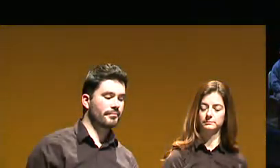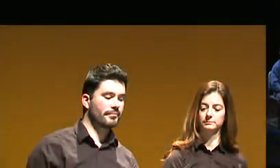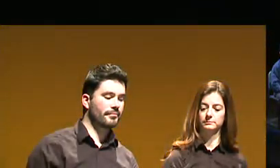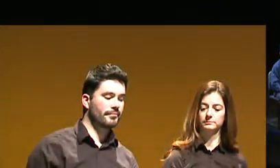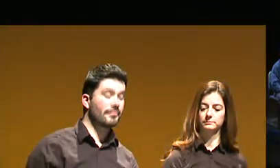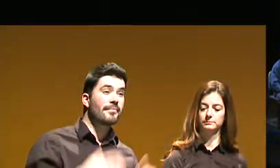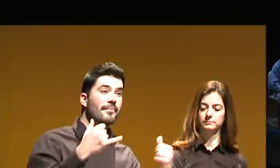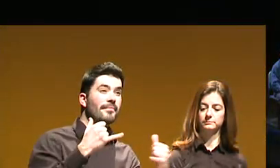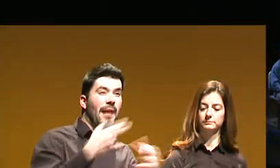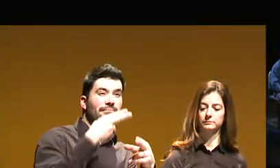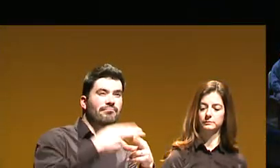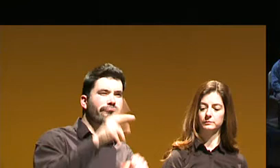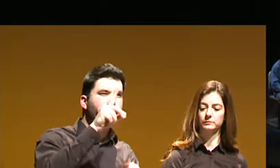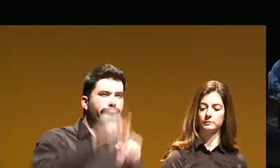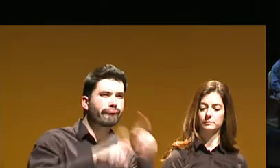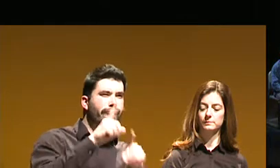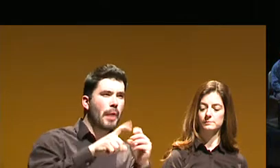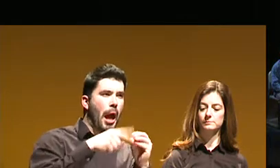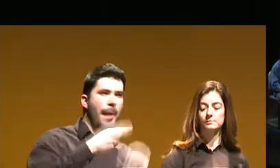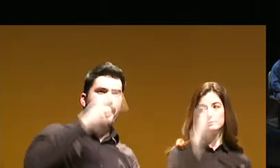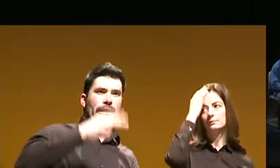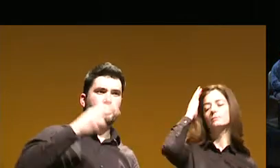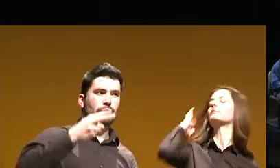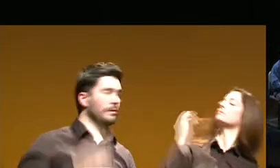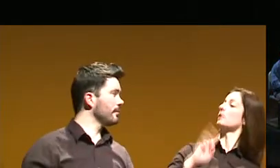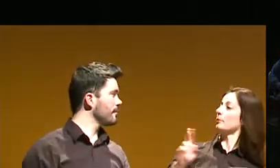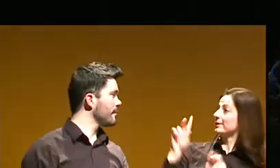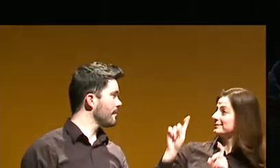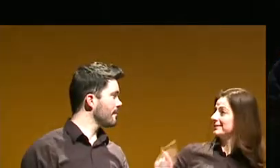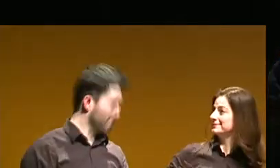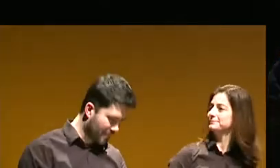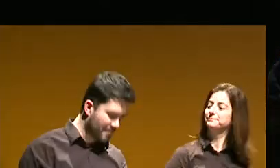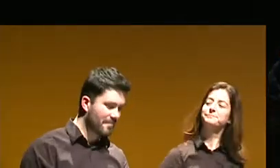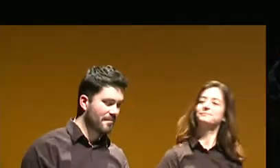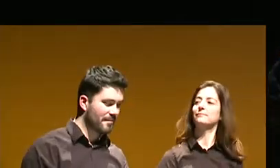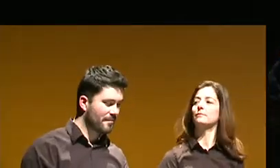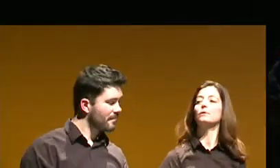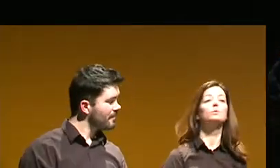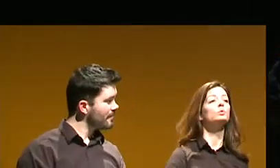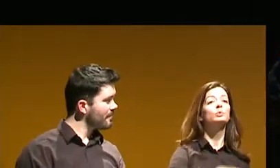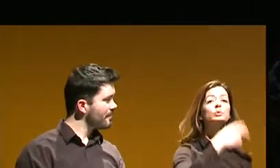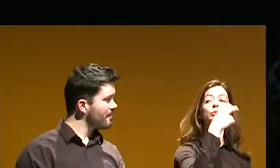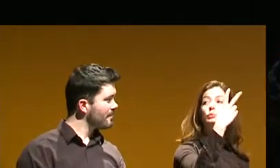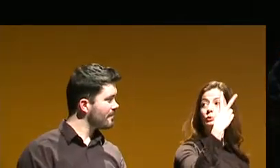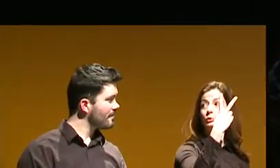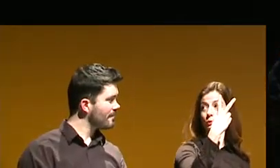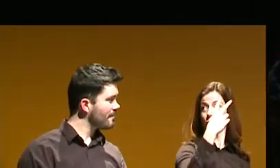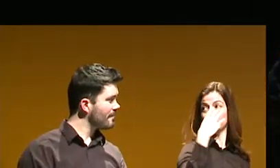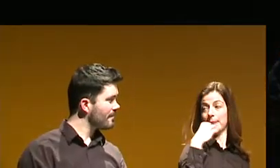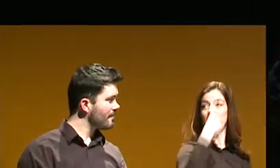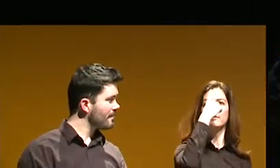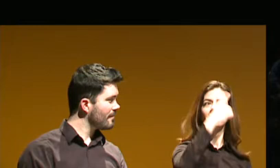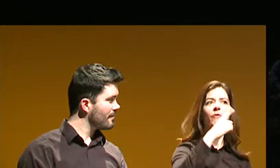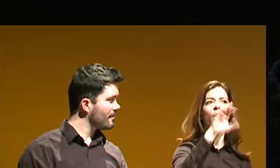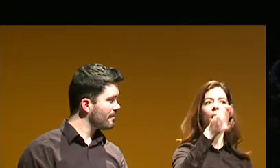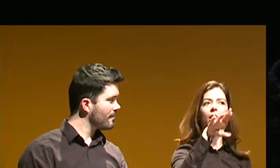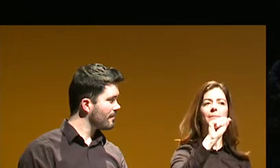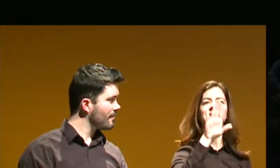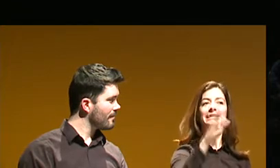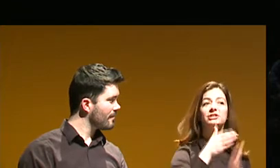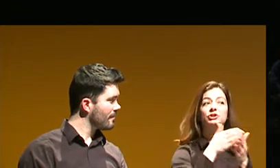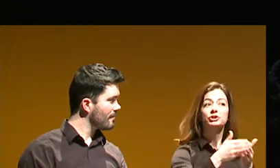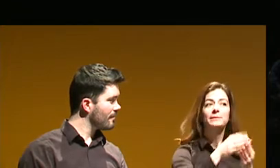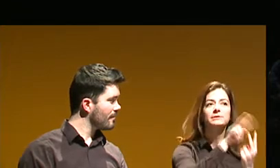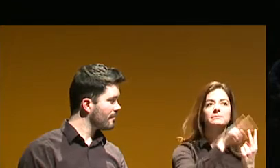A short history of Muslims in America. A pop quiz. What did two captains of two of Columbus's ships to the New World, the Pinta